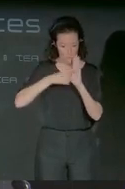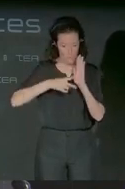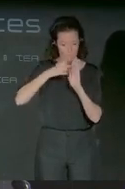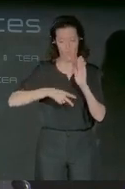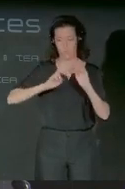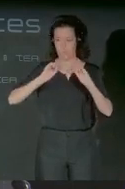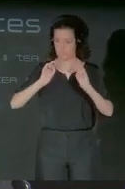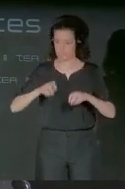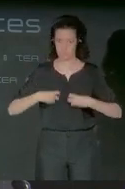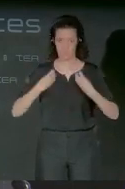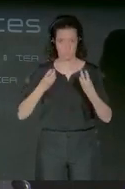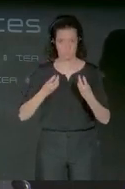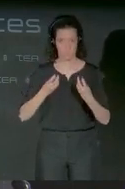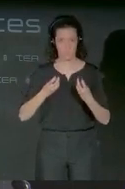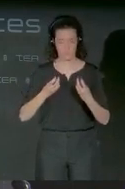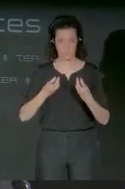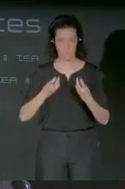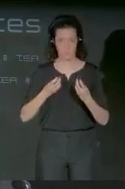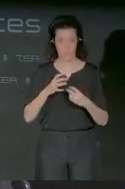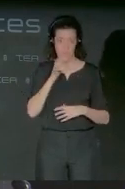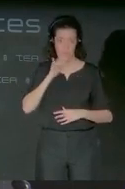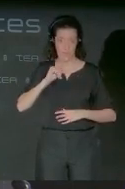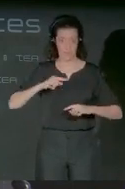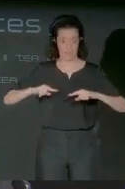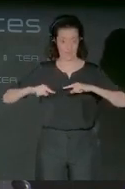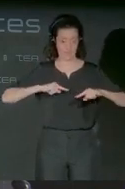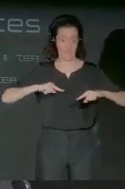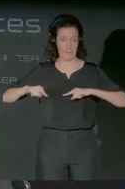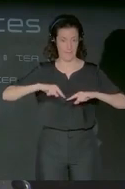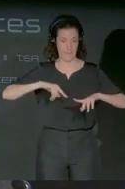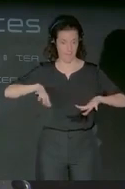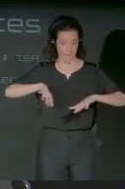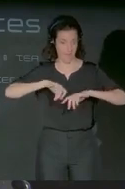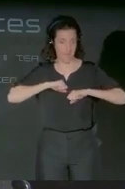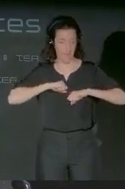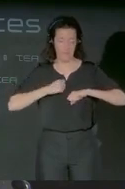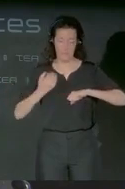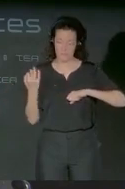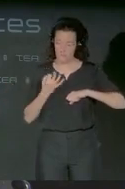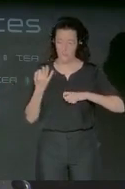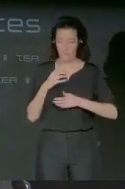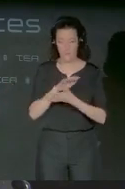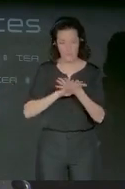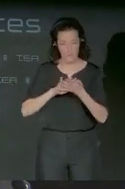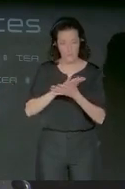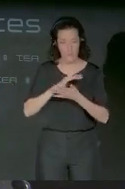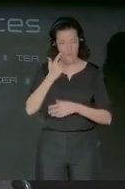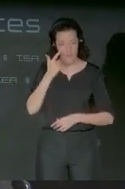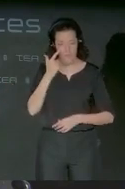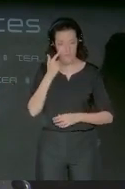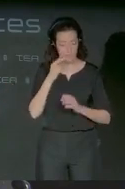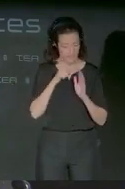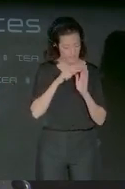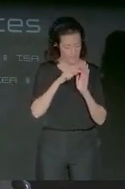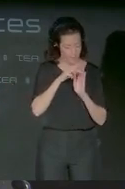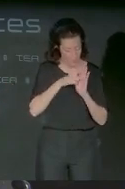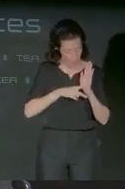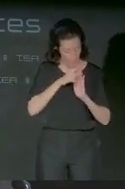can really see that it's not built from the video games industry perspective. There are a number of challenges on that. We have